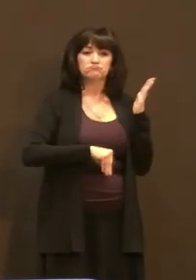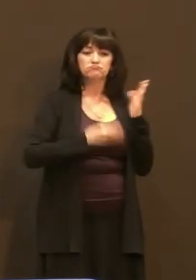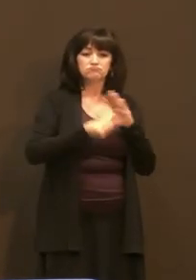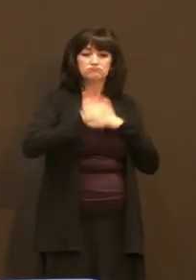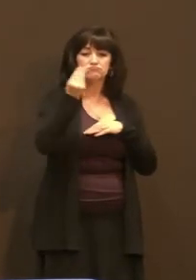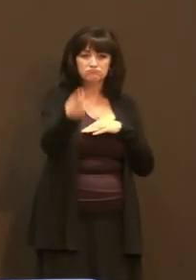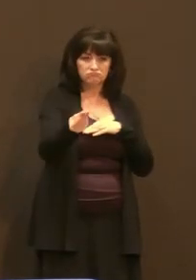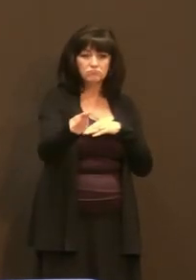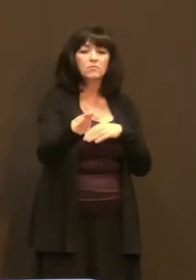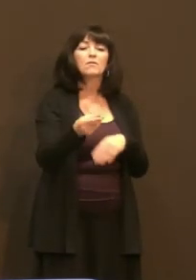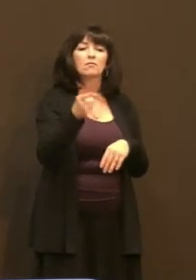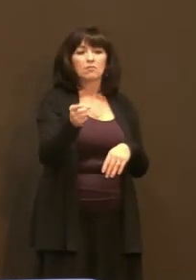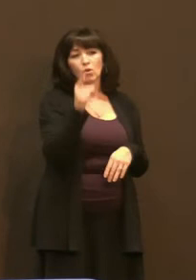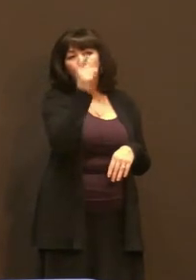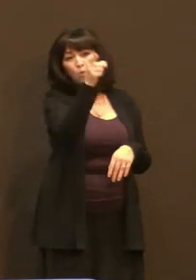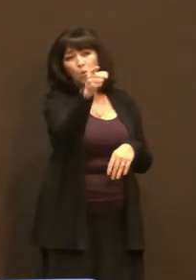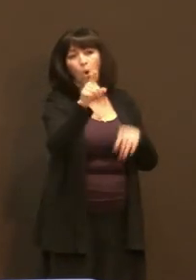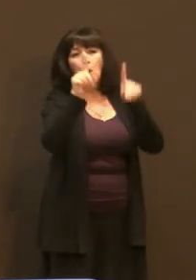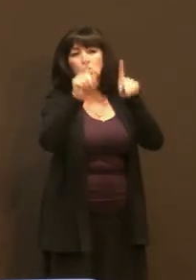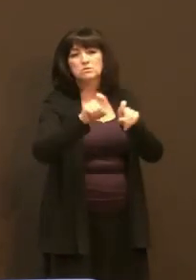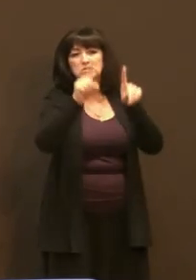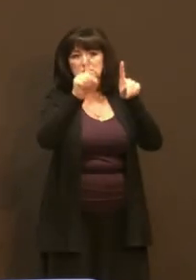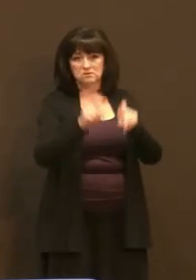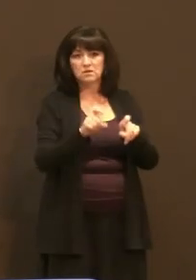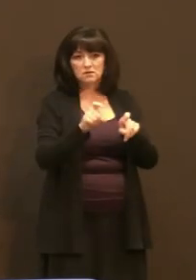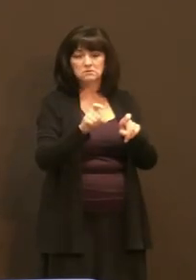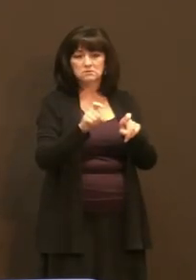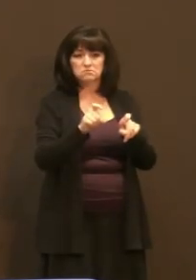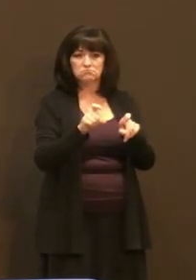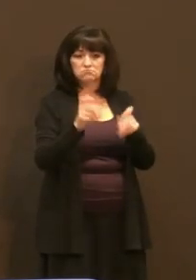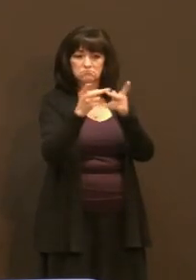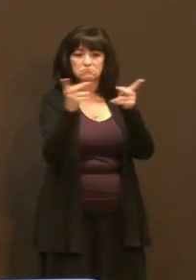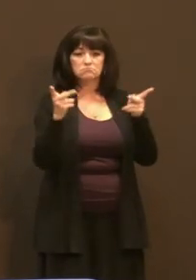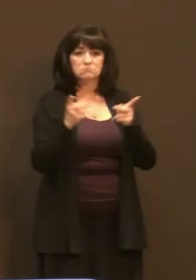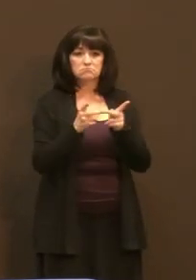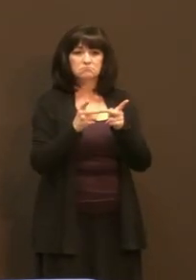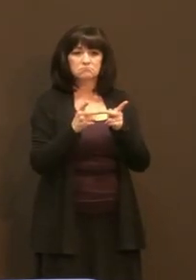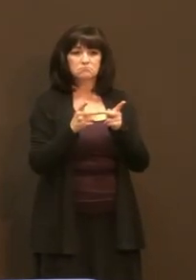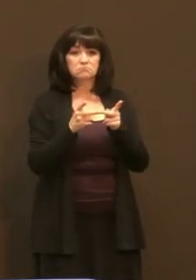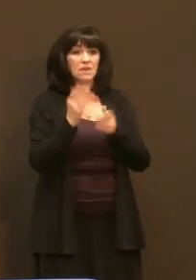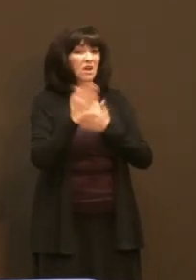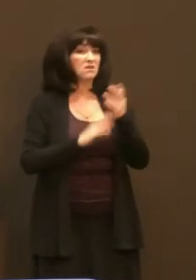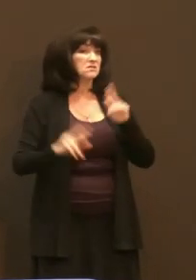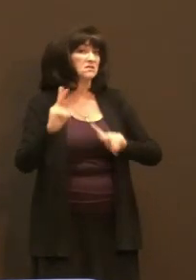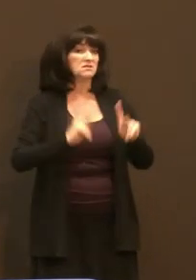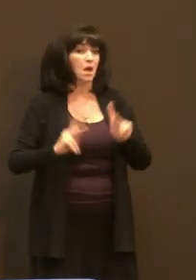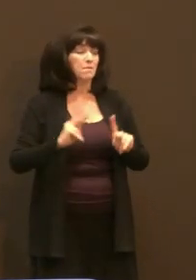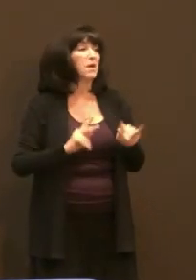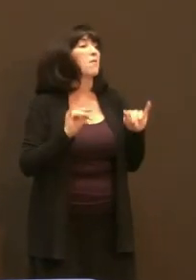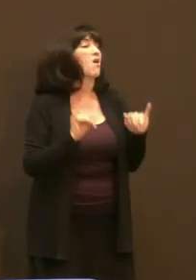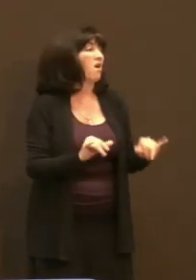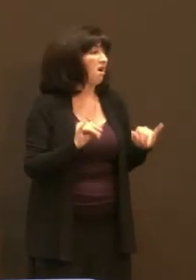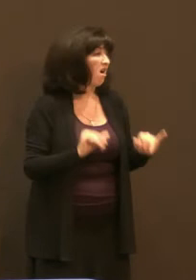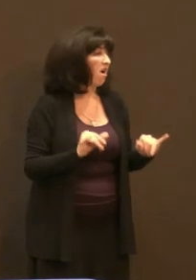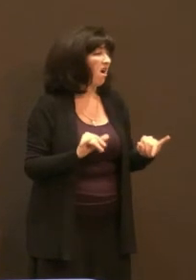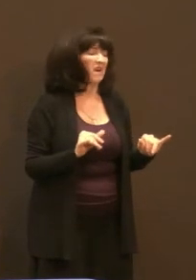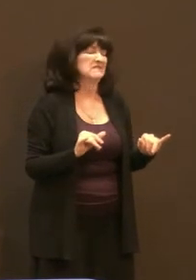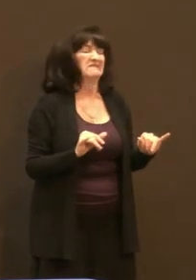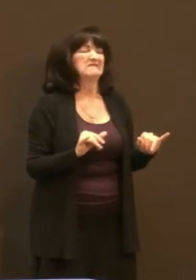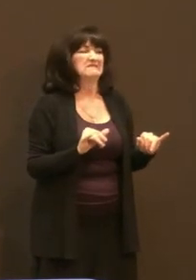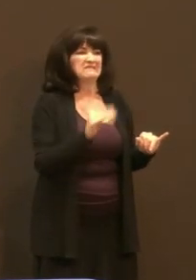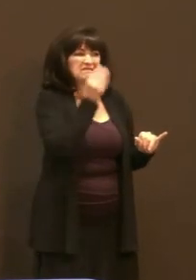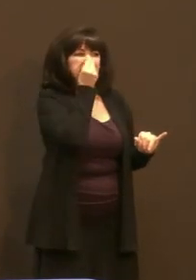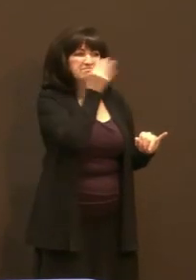7 testing sites across our state. Well, a lot of people, they don't want to do that. They got to go to work. They're an